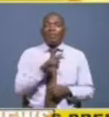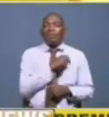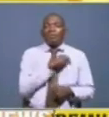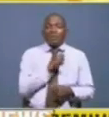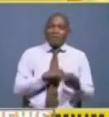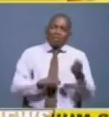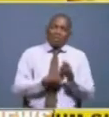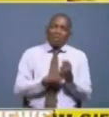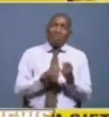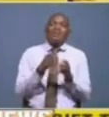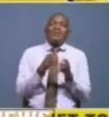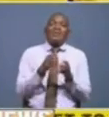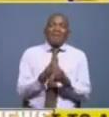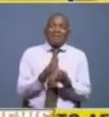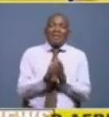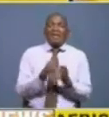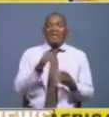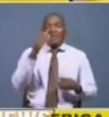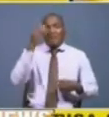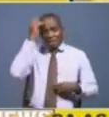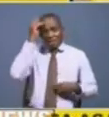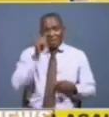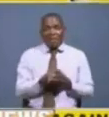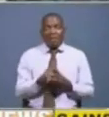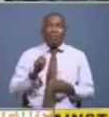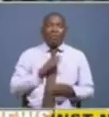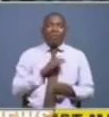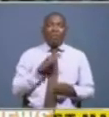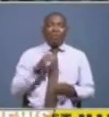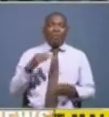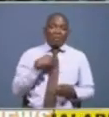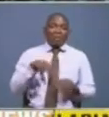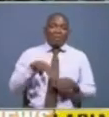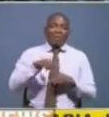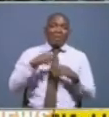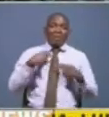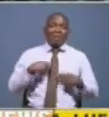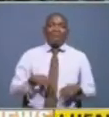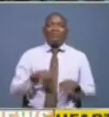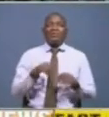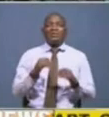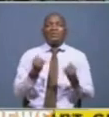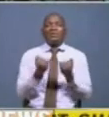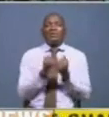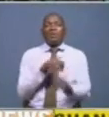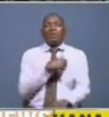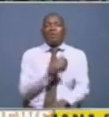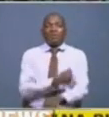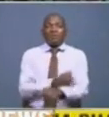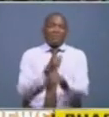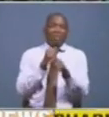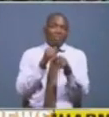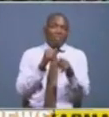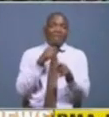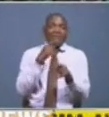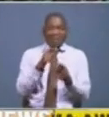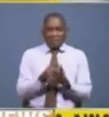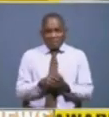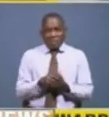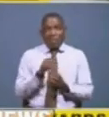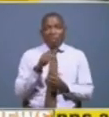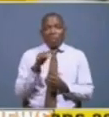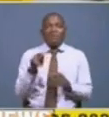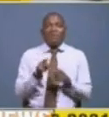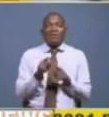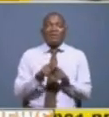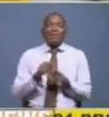funding the treatment of the disease. A board member of the National Health Insurance Authority, Dr. Bernardo Koboy, who doubles